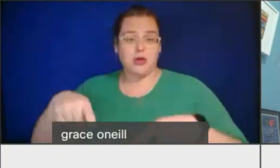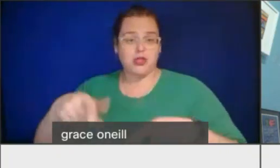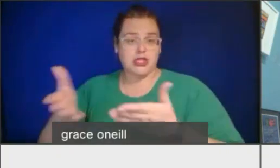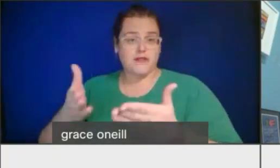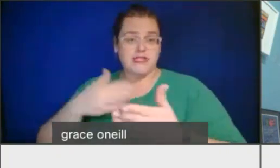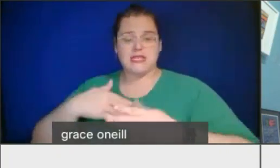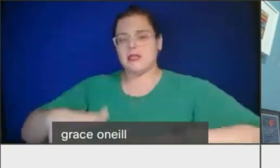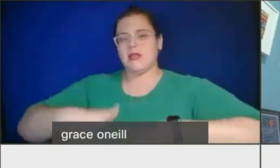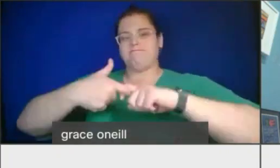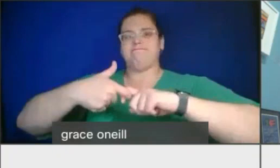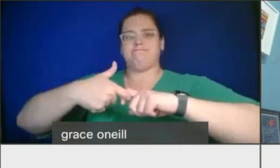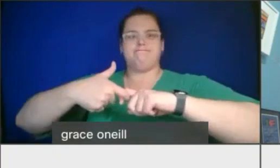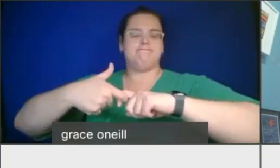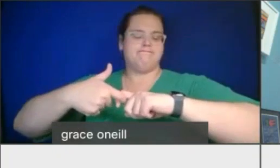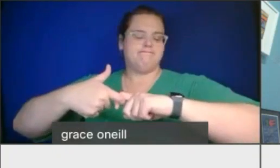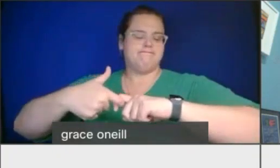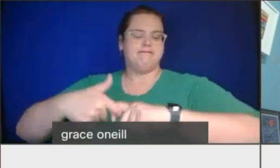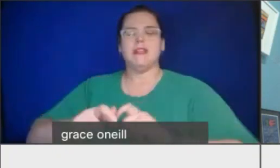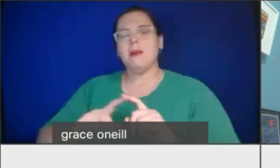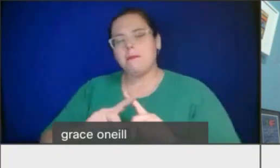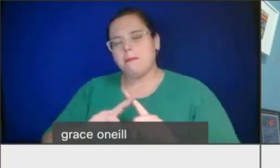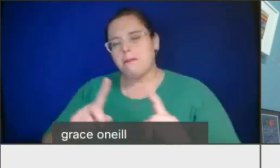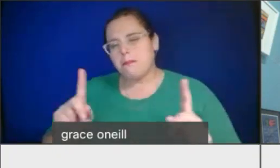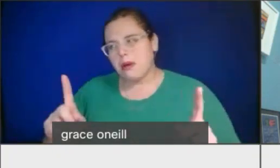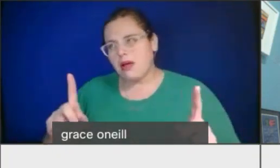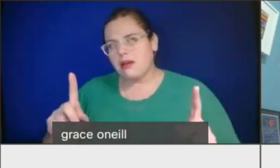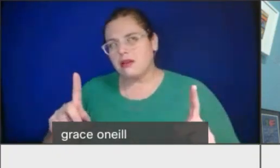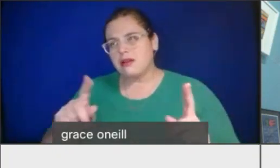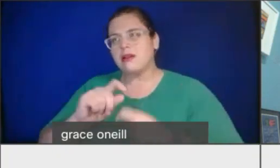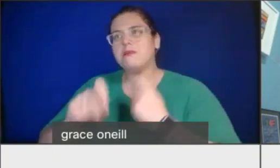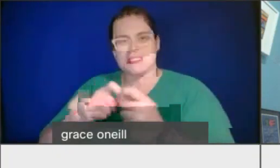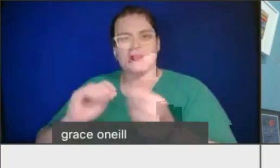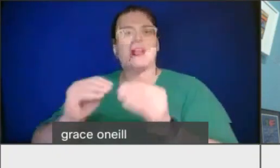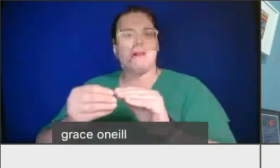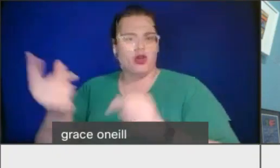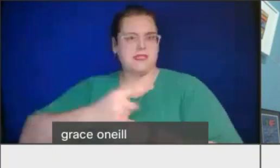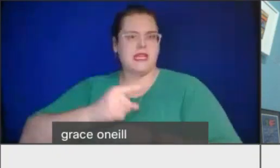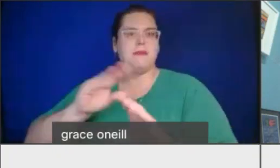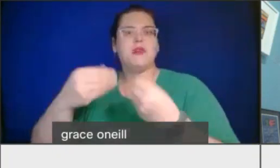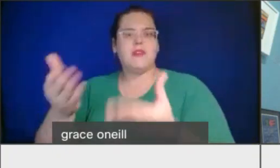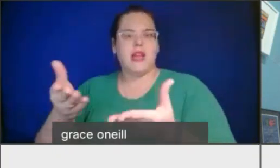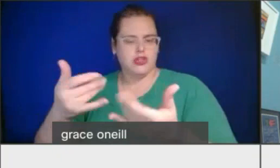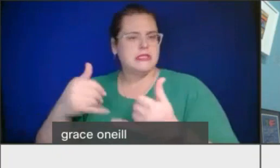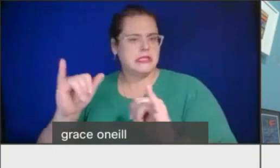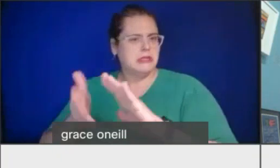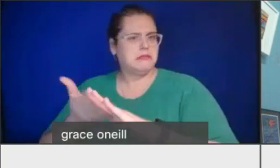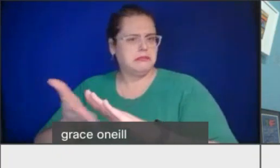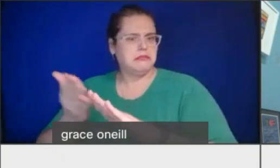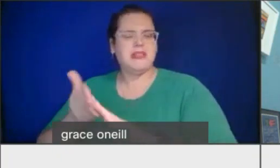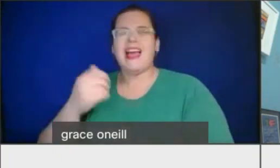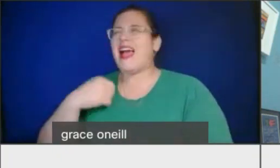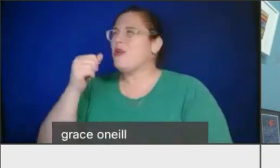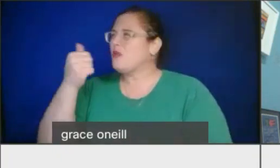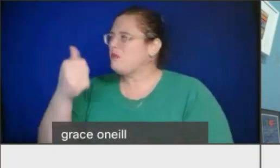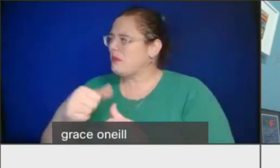But we did have a specific number of day providers. I know we've provided that to service